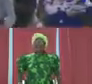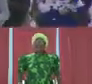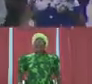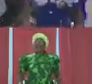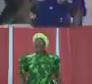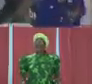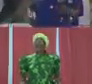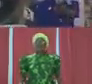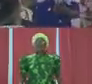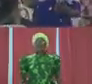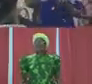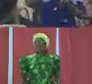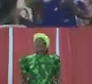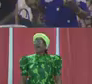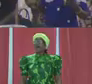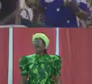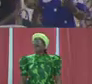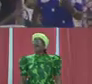Thank you, Father.